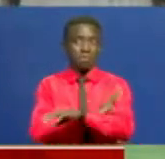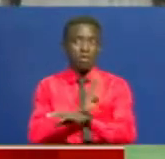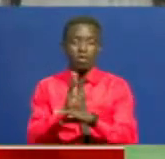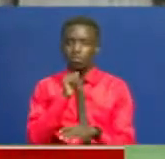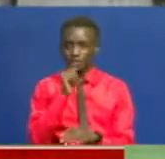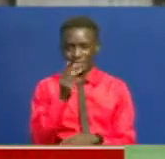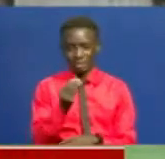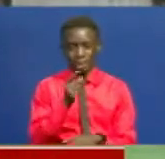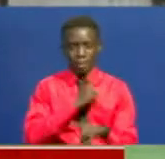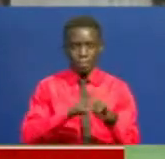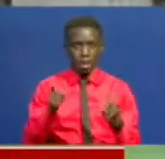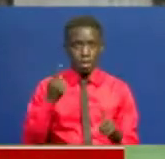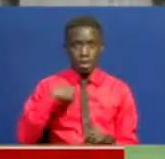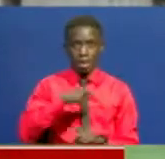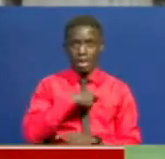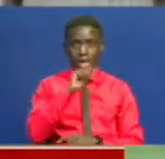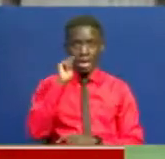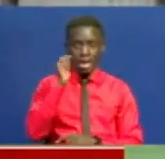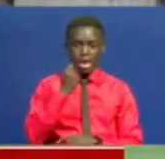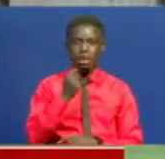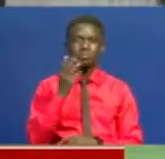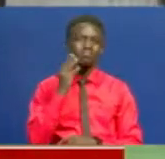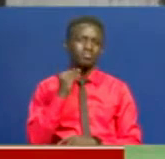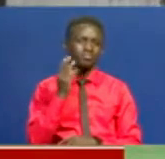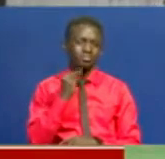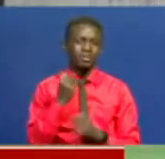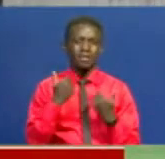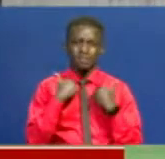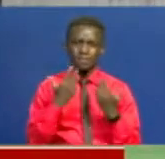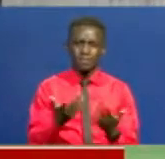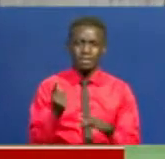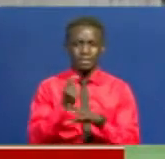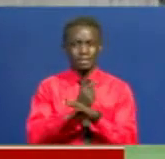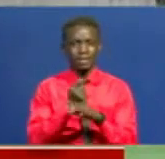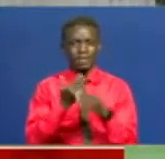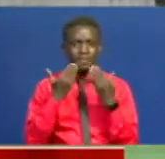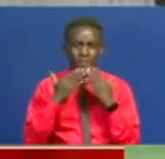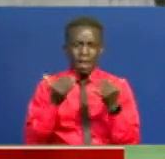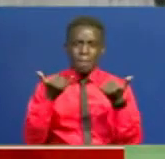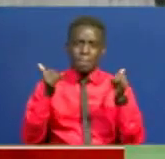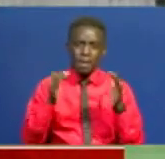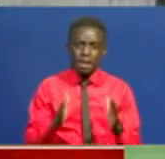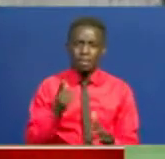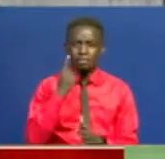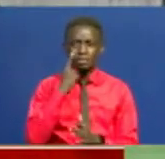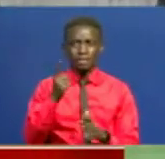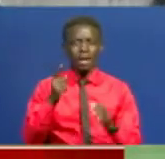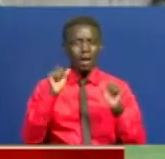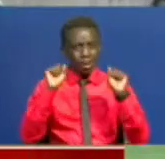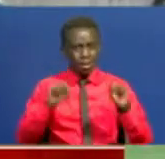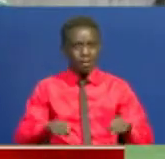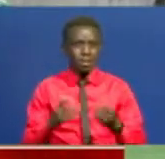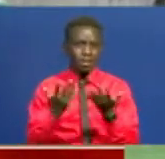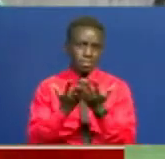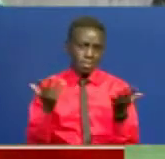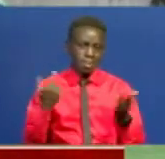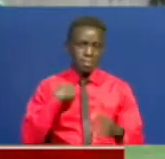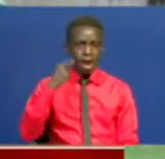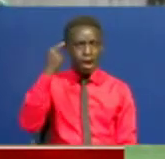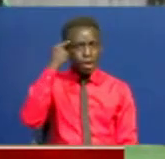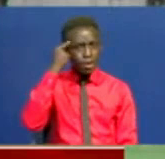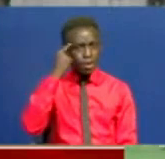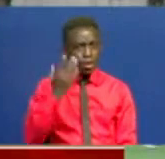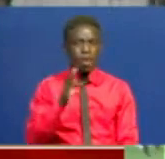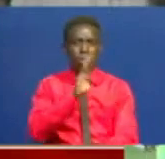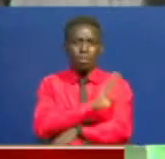Tumetrain kama ni experience iko, kama players unapata kila mtu ako na hiyo capability, and mimi kitu najua acha Botswana